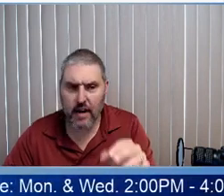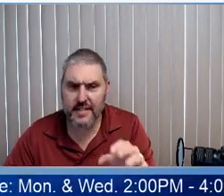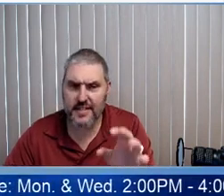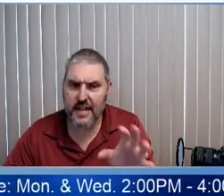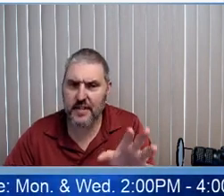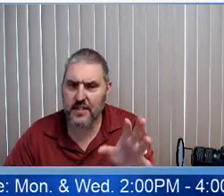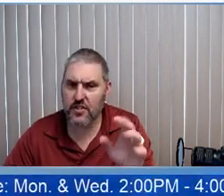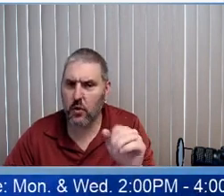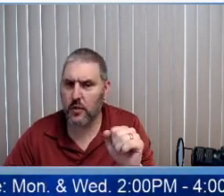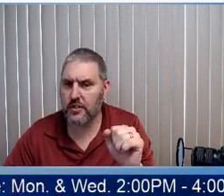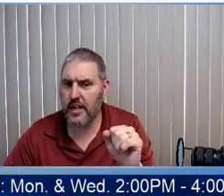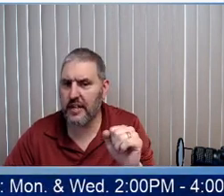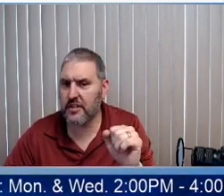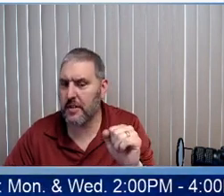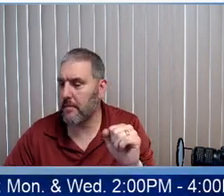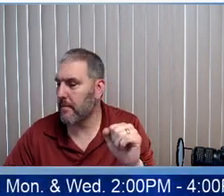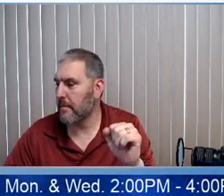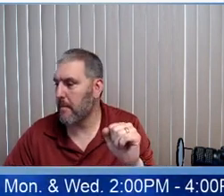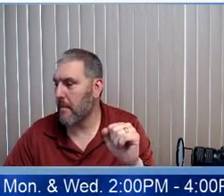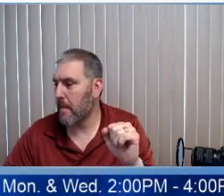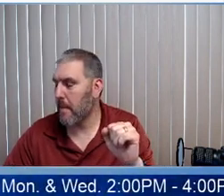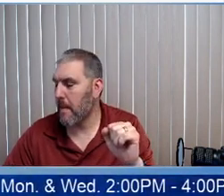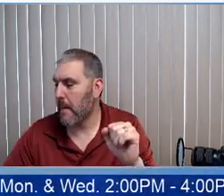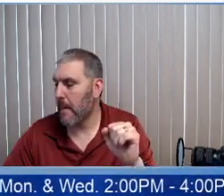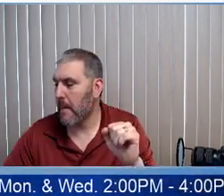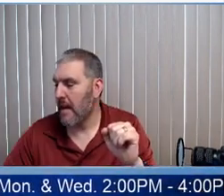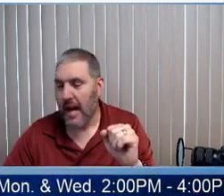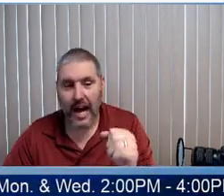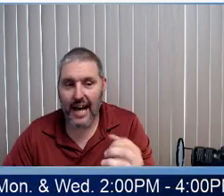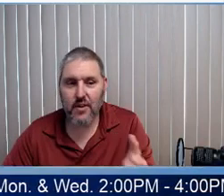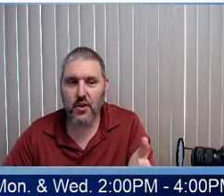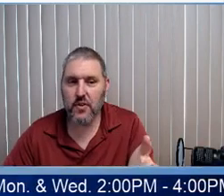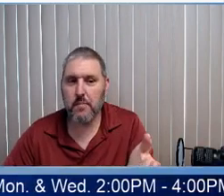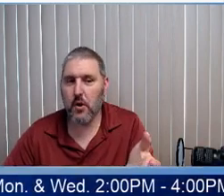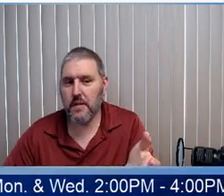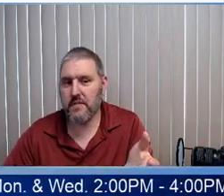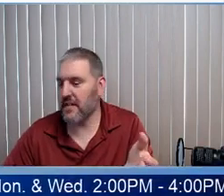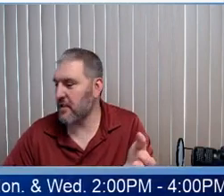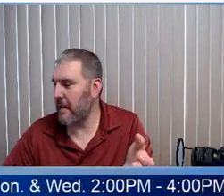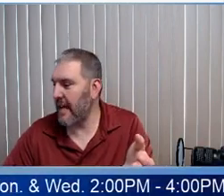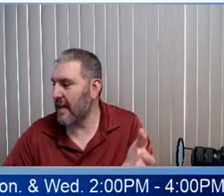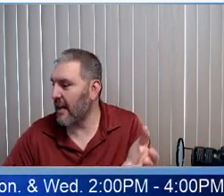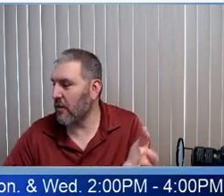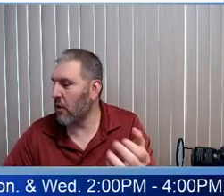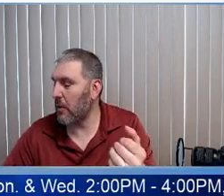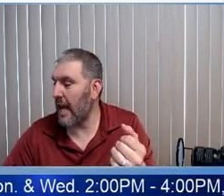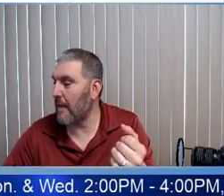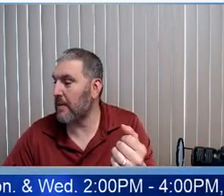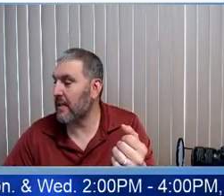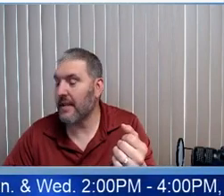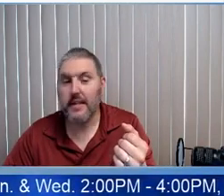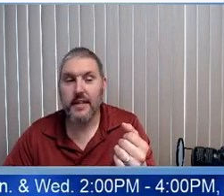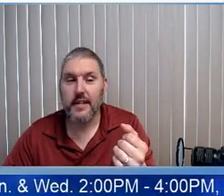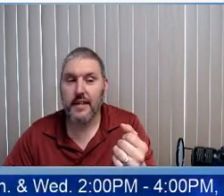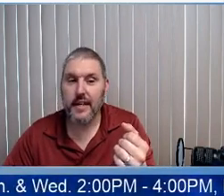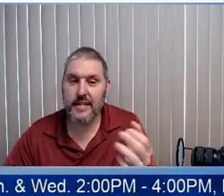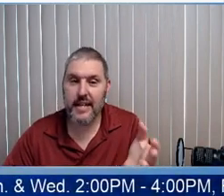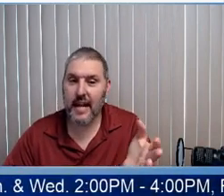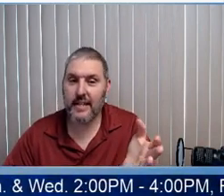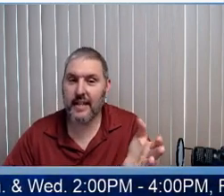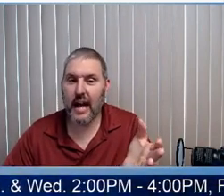And Christ saved his soul and changed him. I don't know the motives of this man, and I don't know what happened